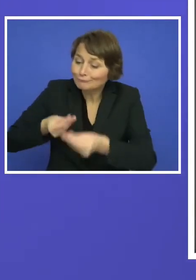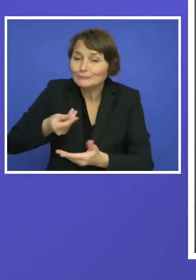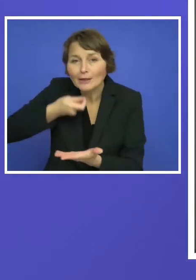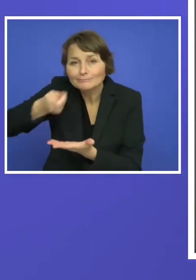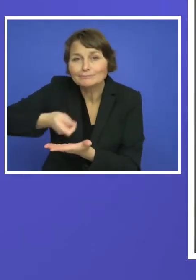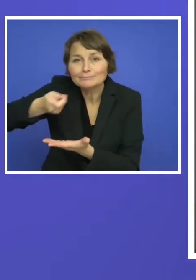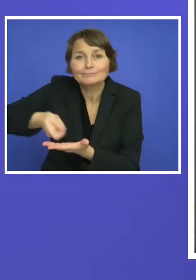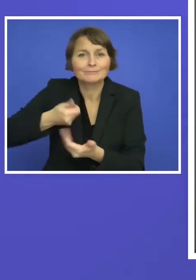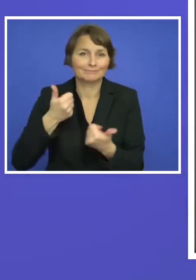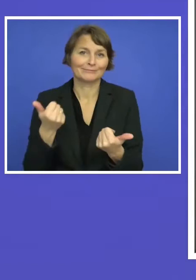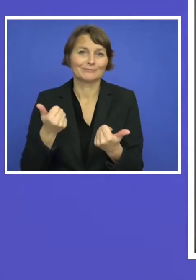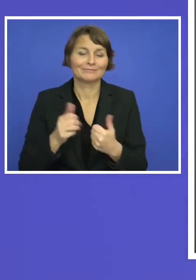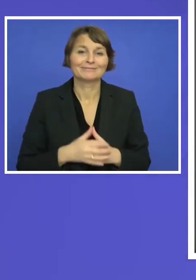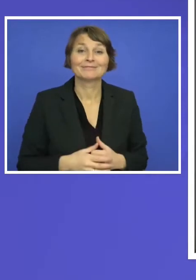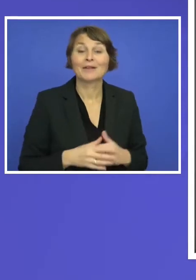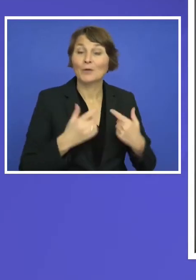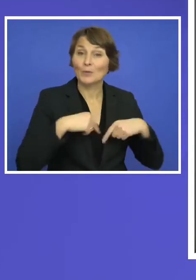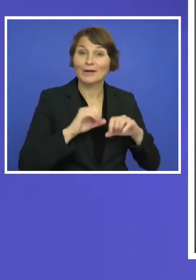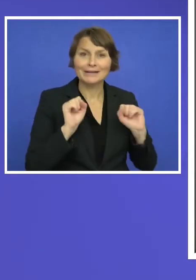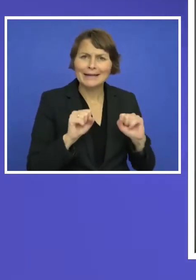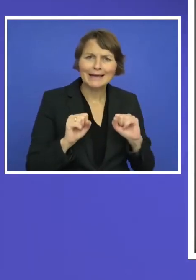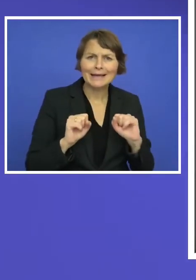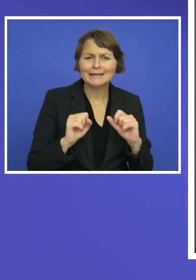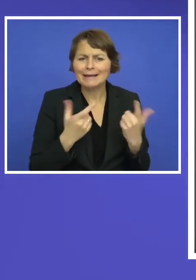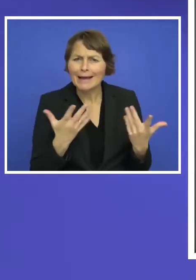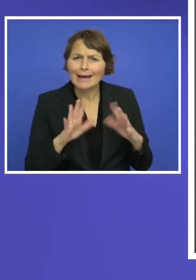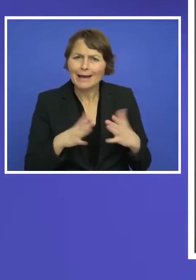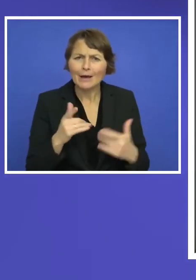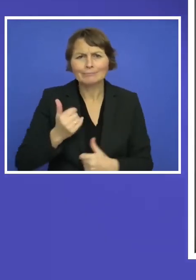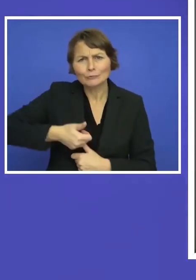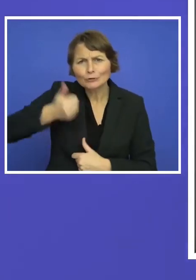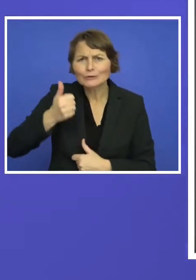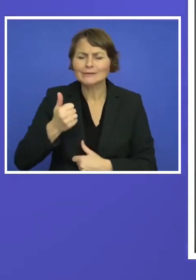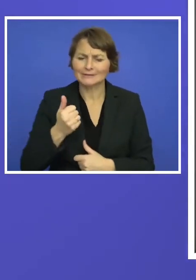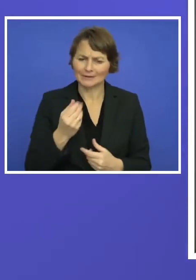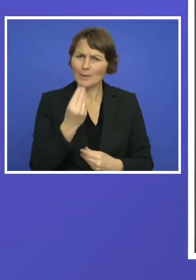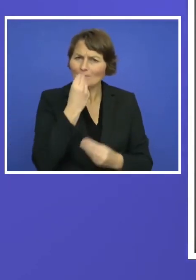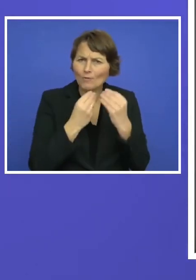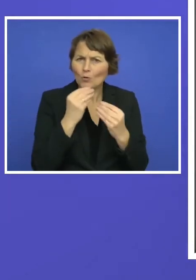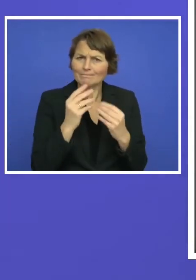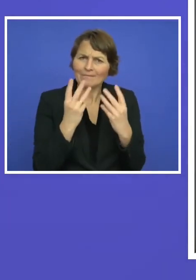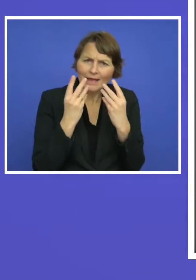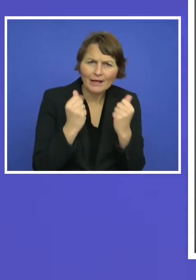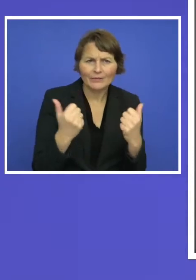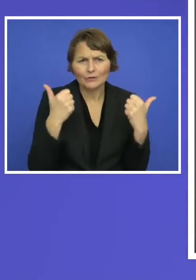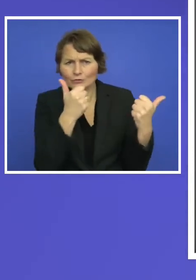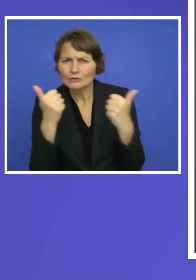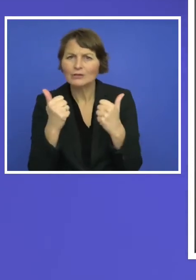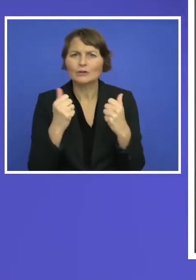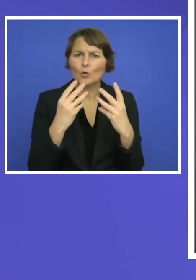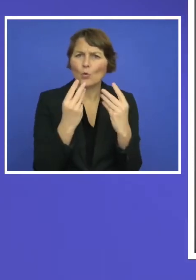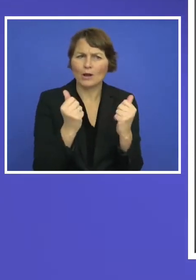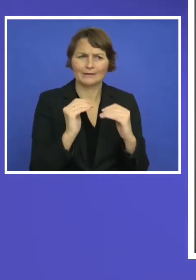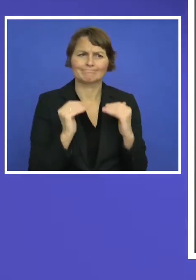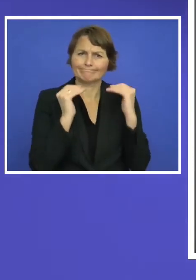them how the healthy meal looks like, and also at our working places we have